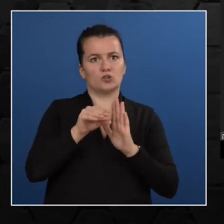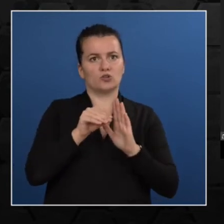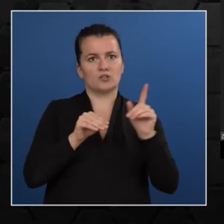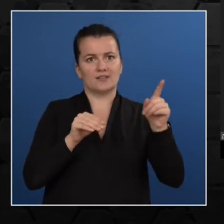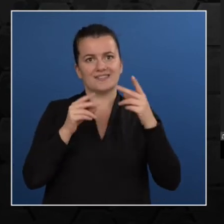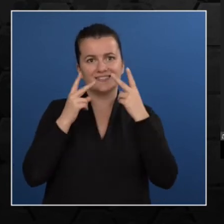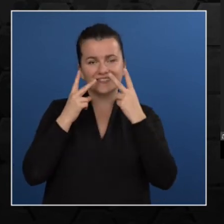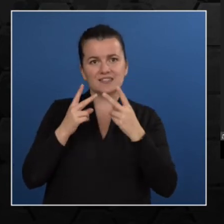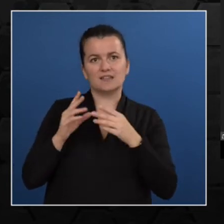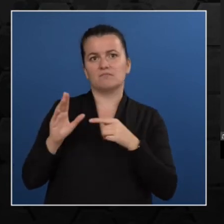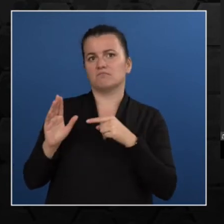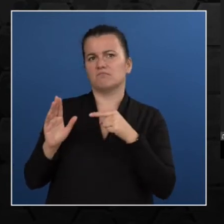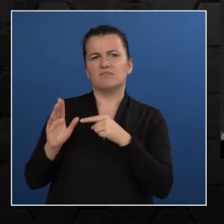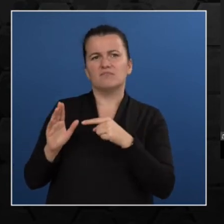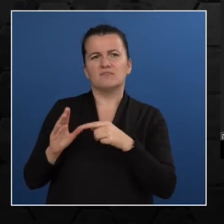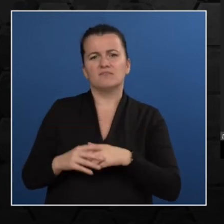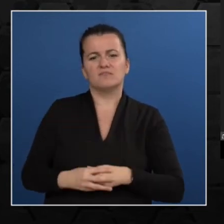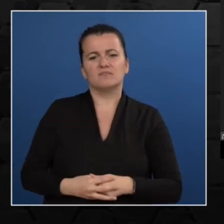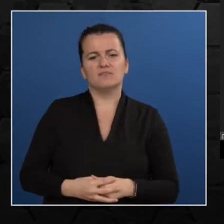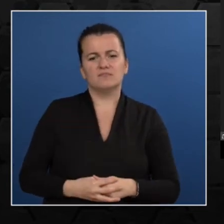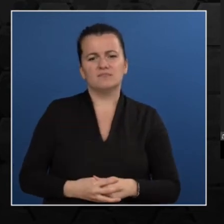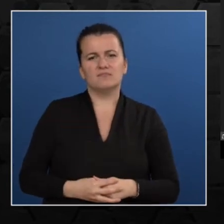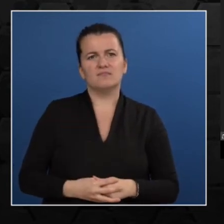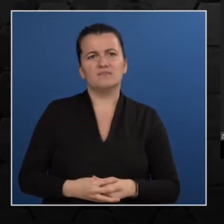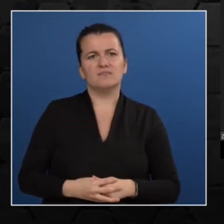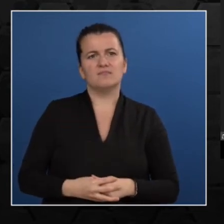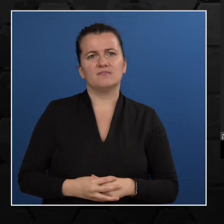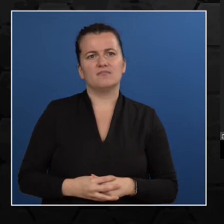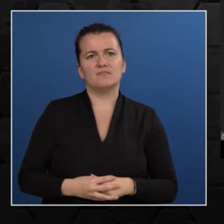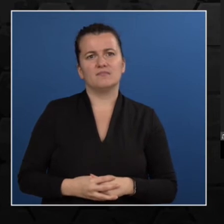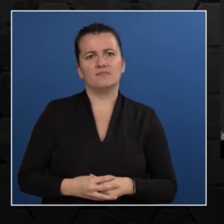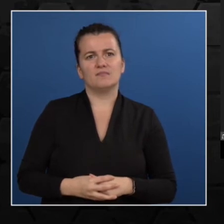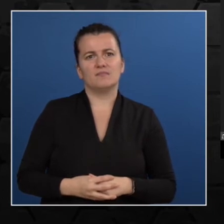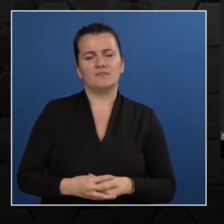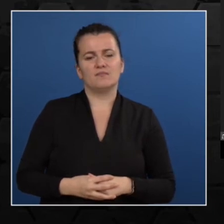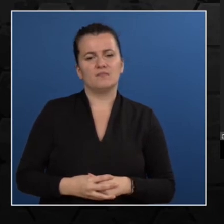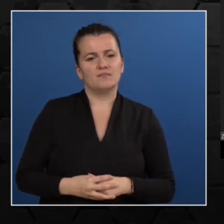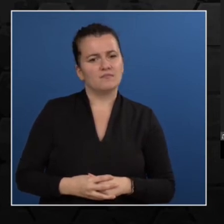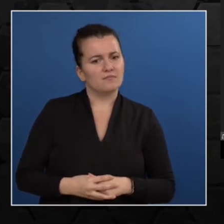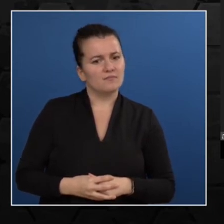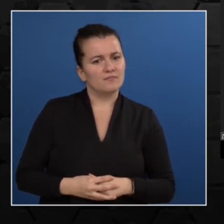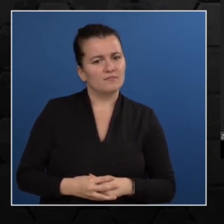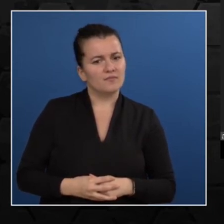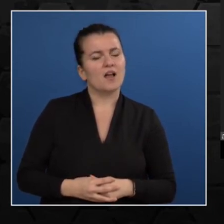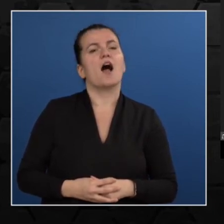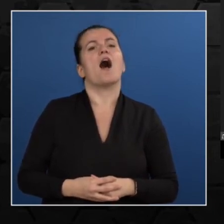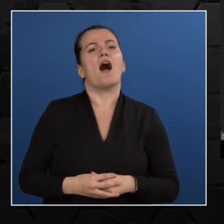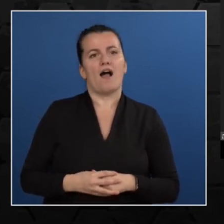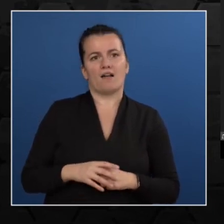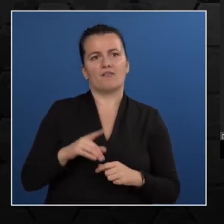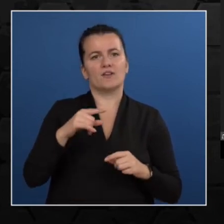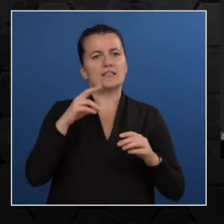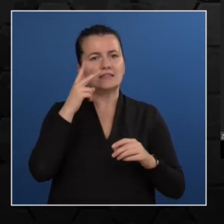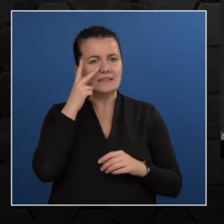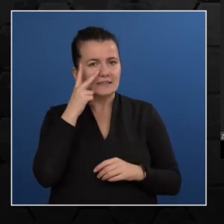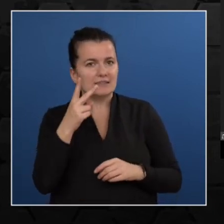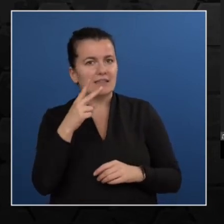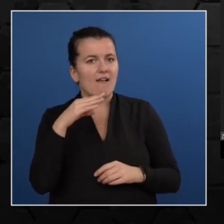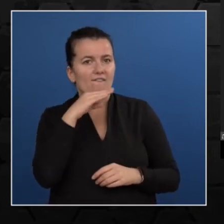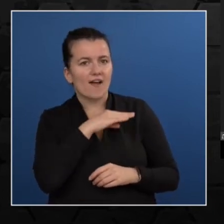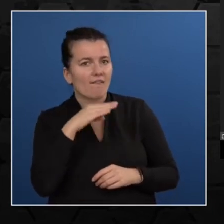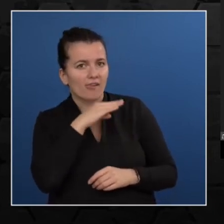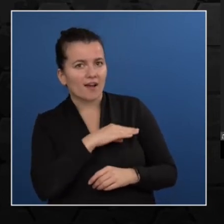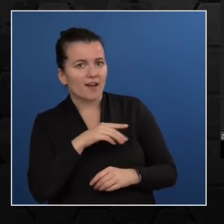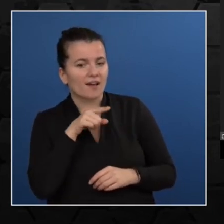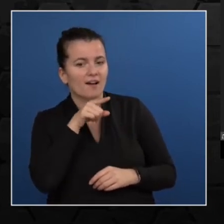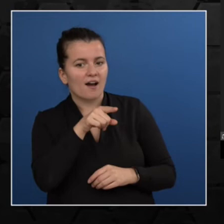movie review, etc. So we're gonna do a fake or fake job posting to see if the post is